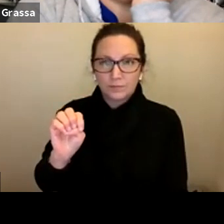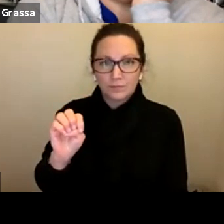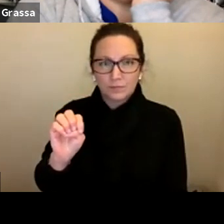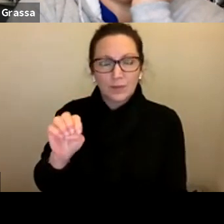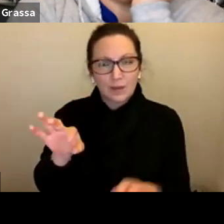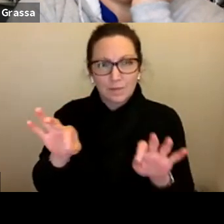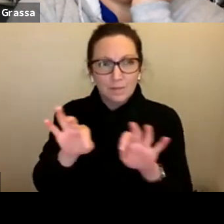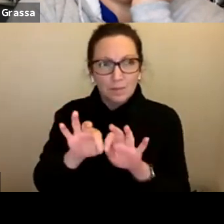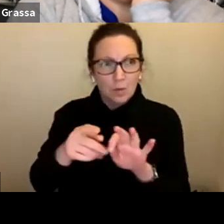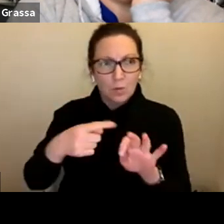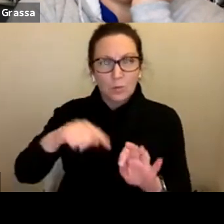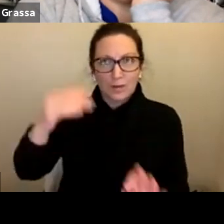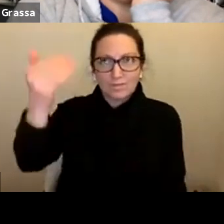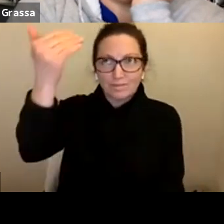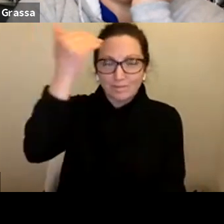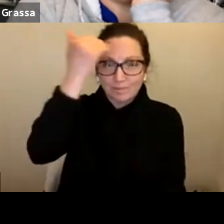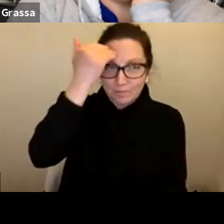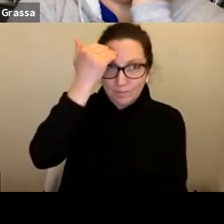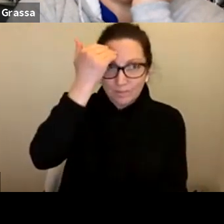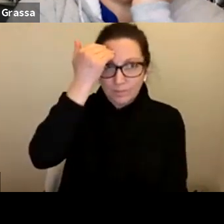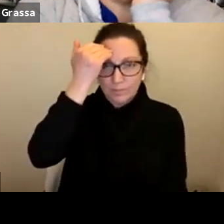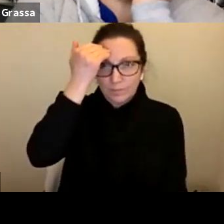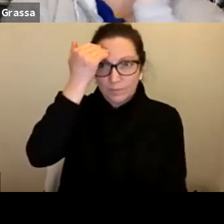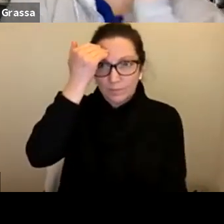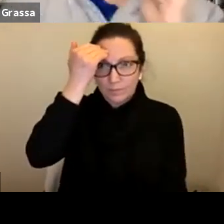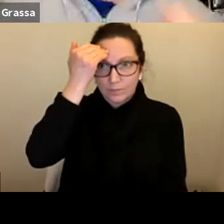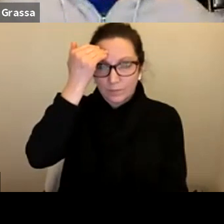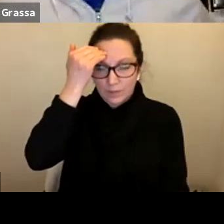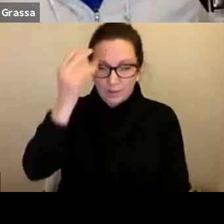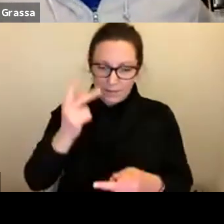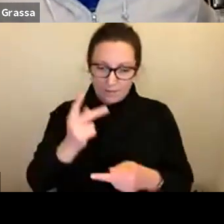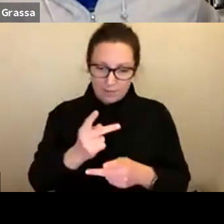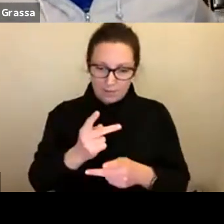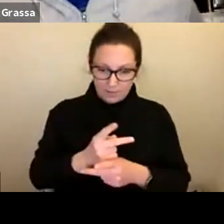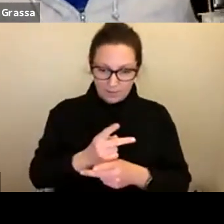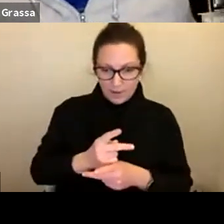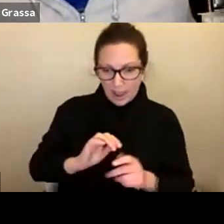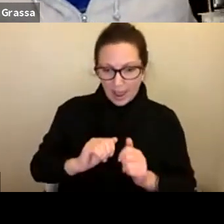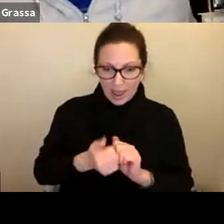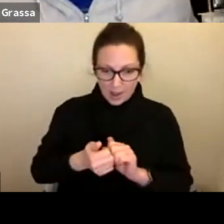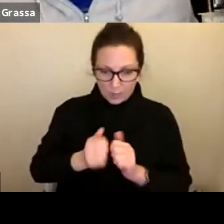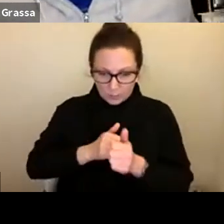mindful and conscious of where our guardrails are.